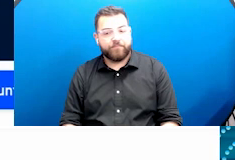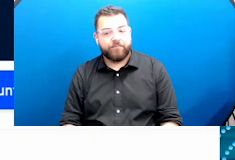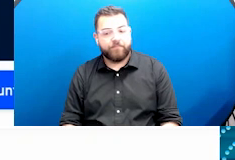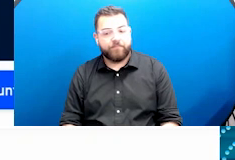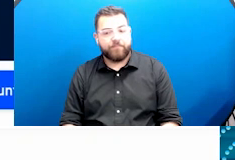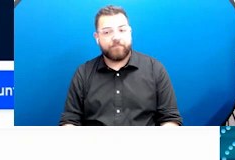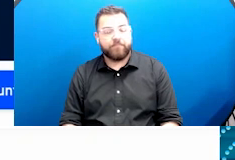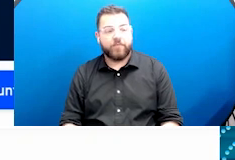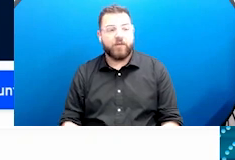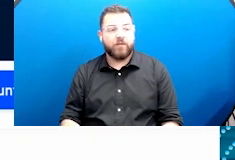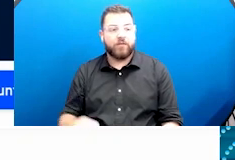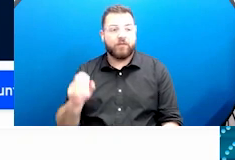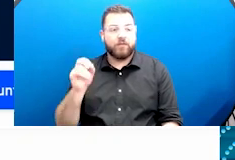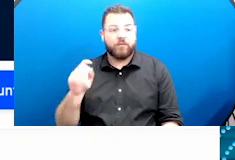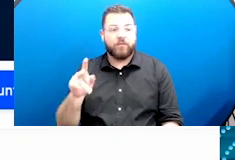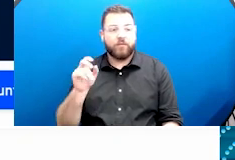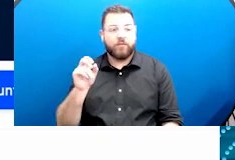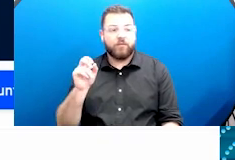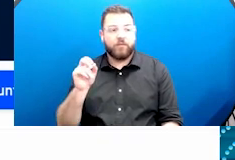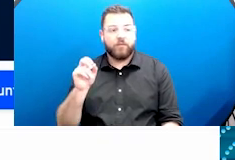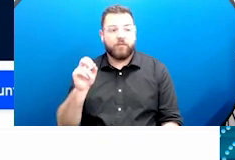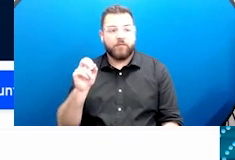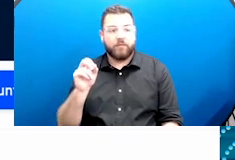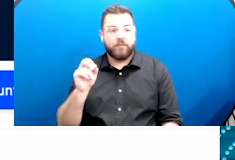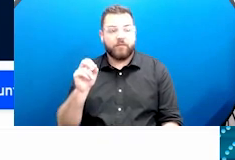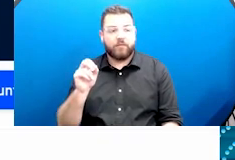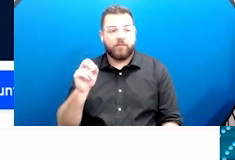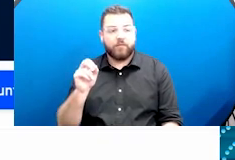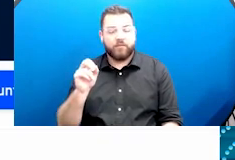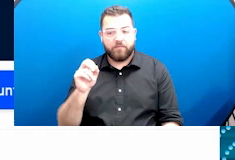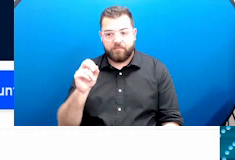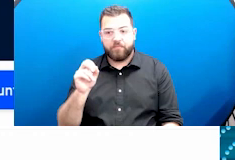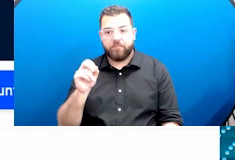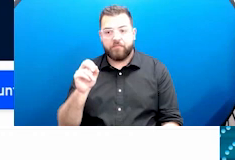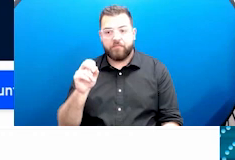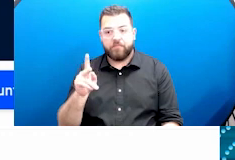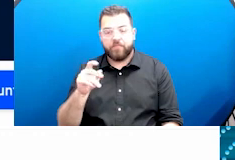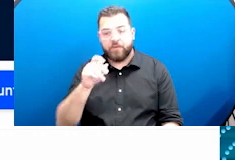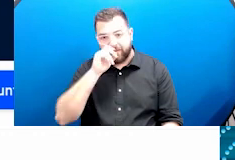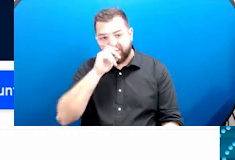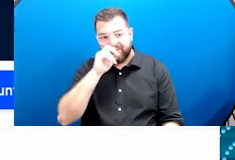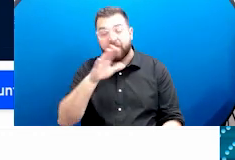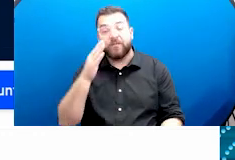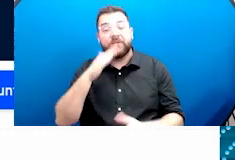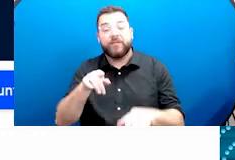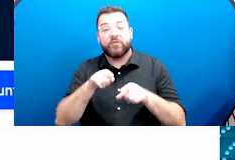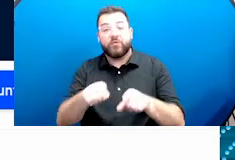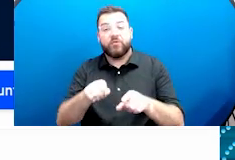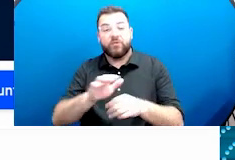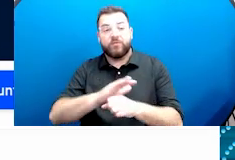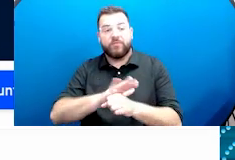And how about this one here? This one was interesting to me. Oh, wow. During COVID, a lot of